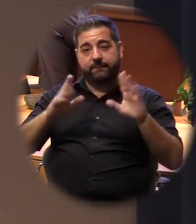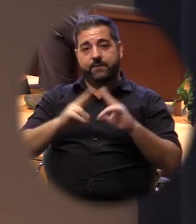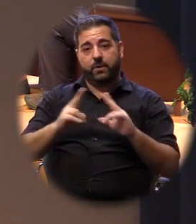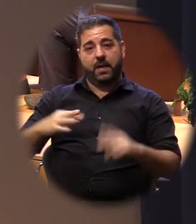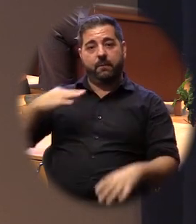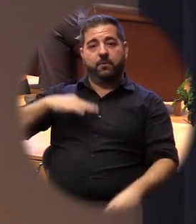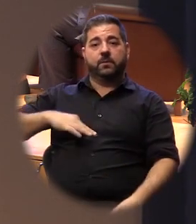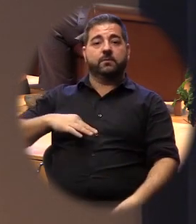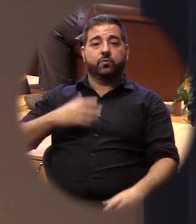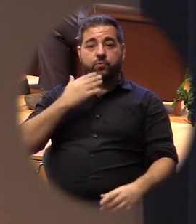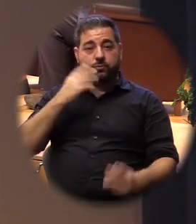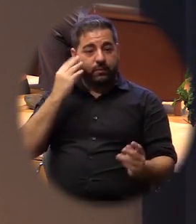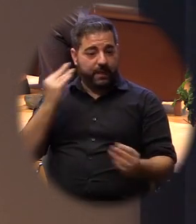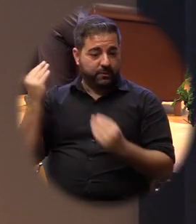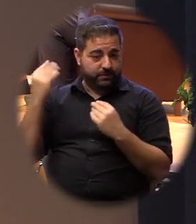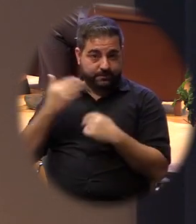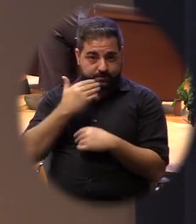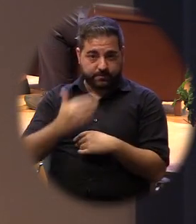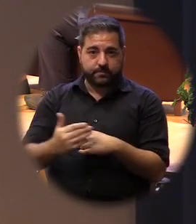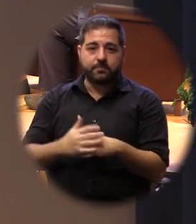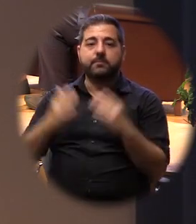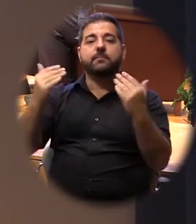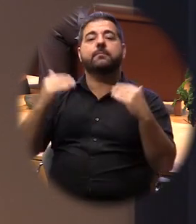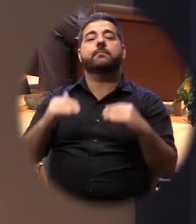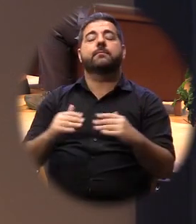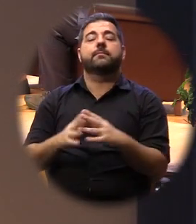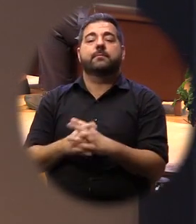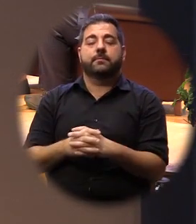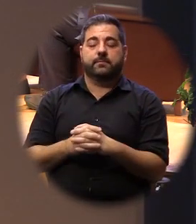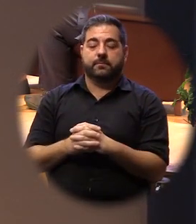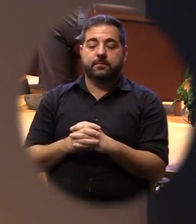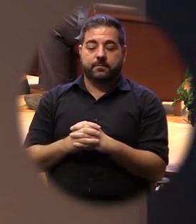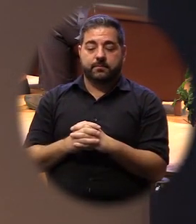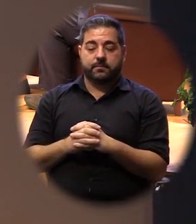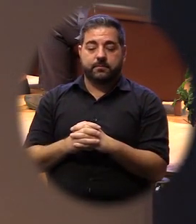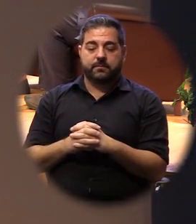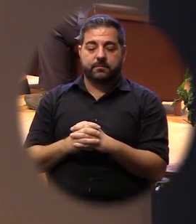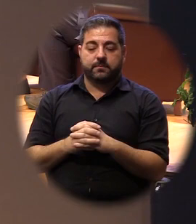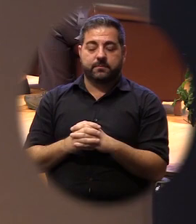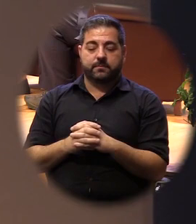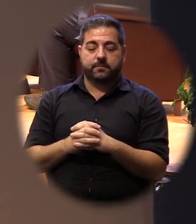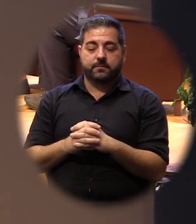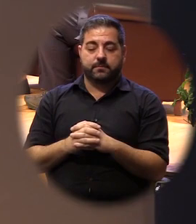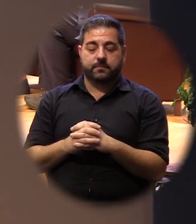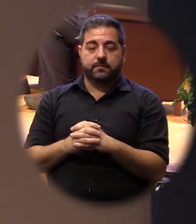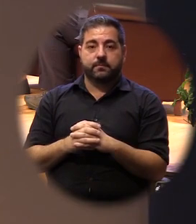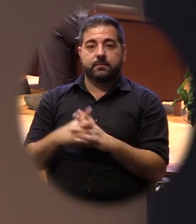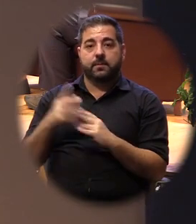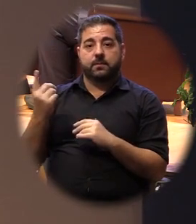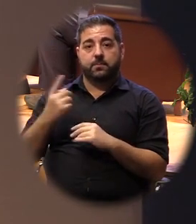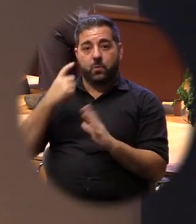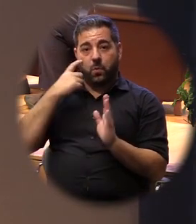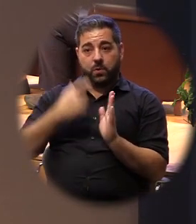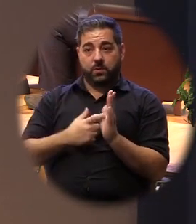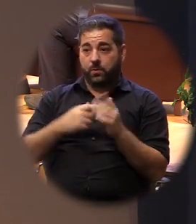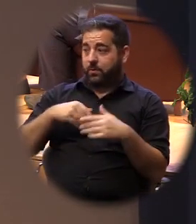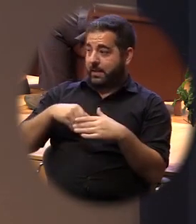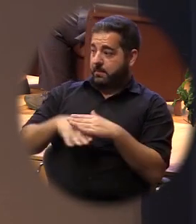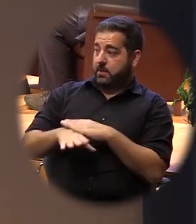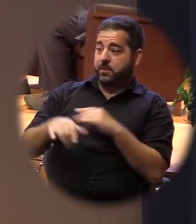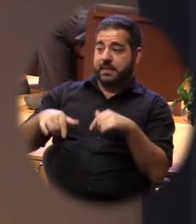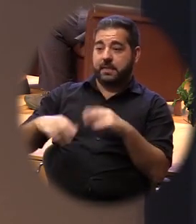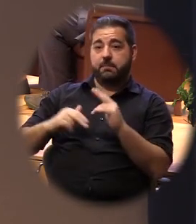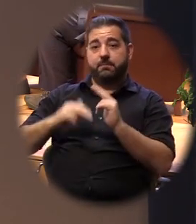helpful um Reflections um something that uh you may have noticed when you if you came into the